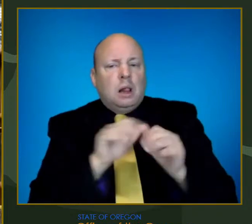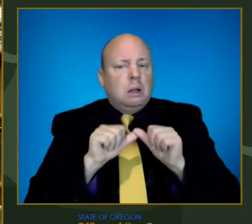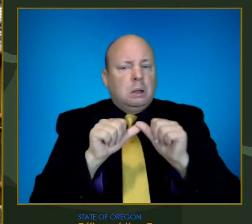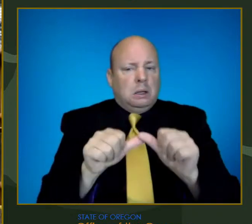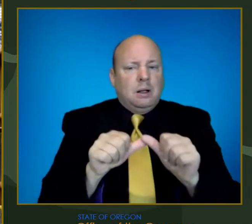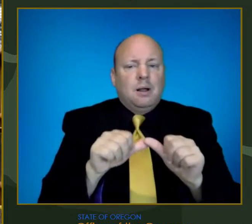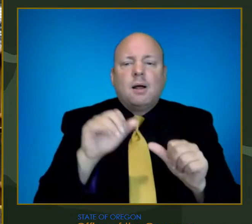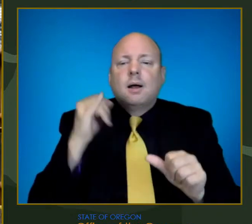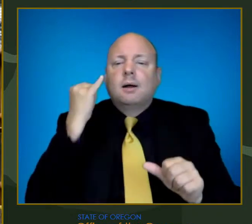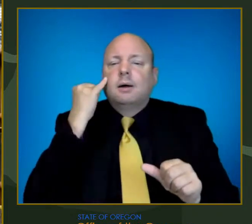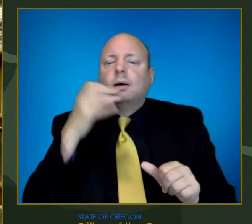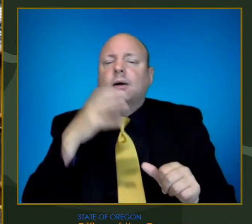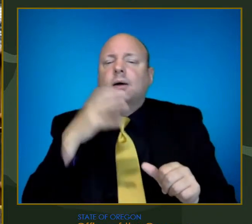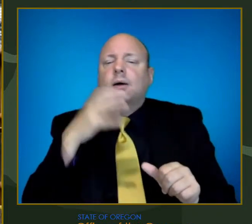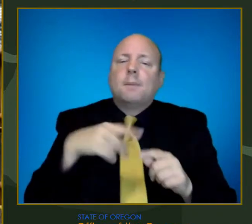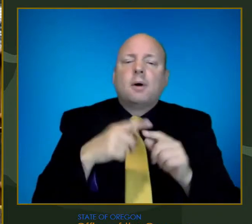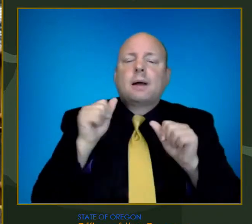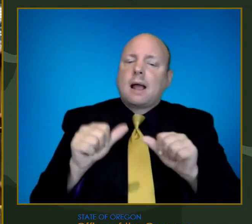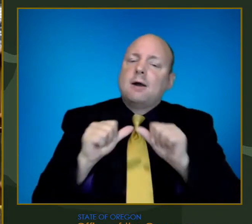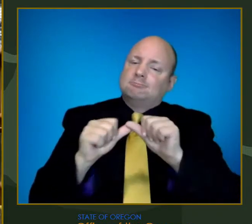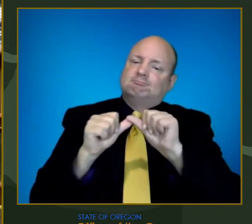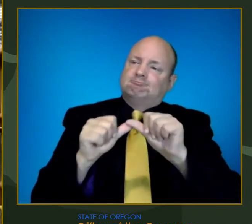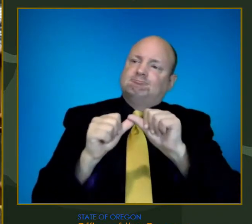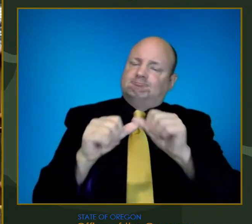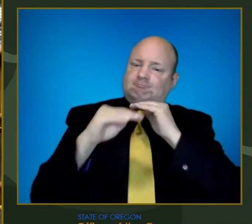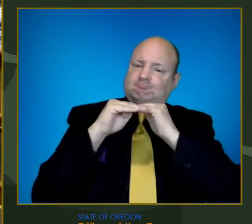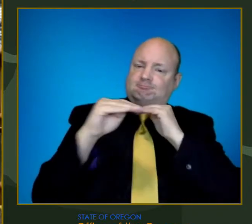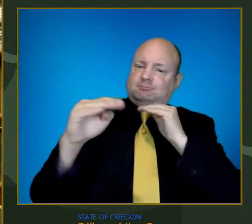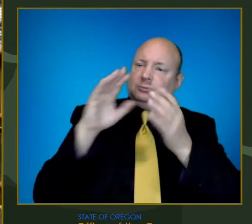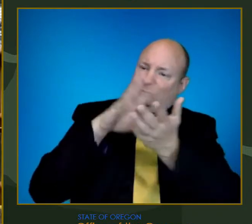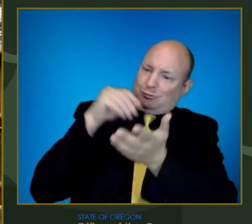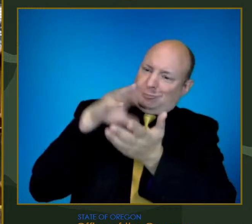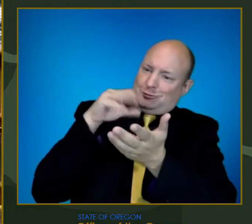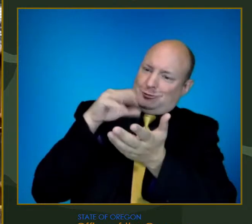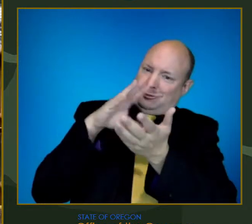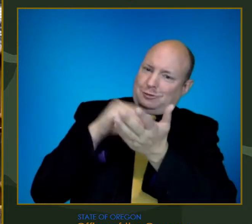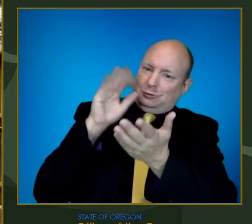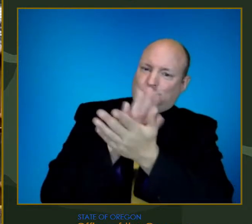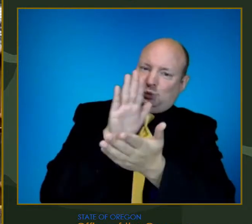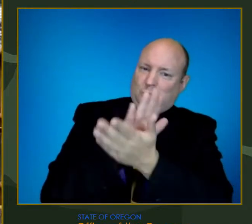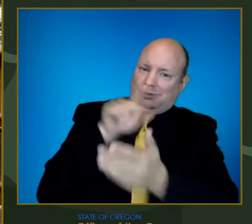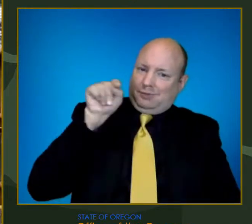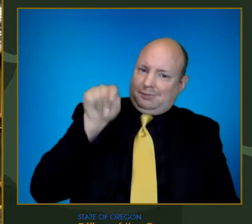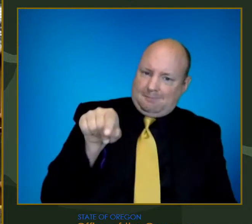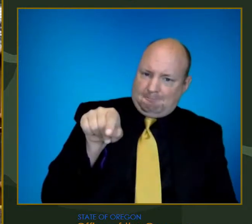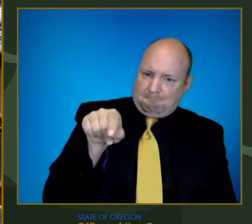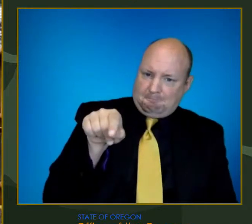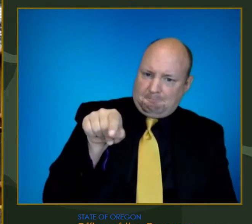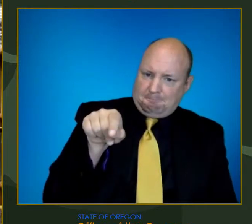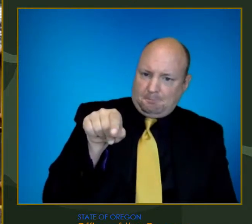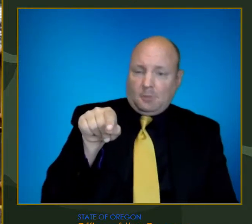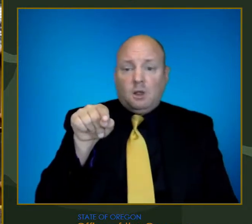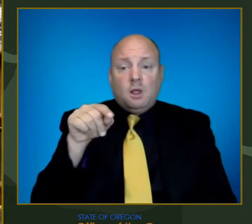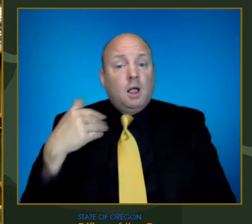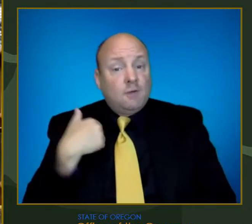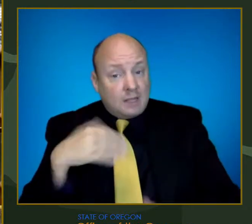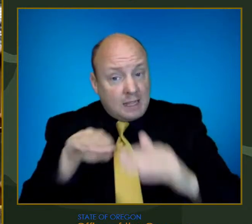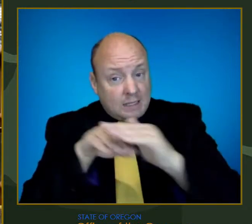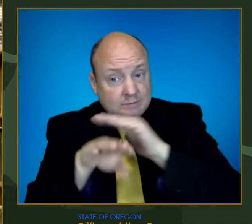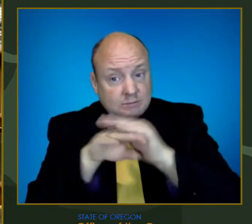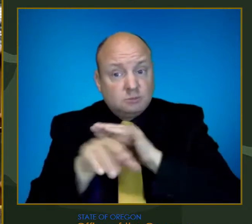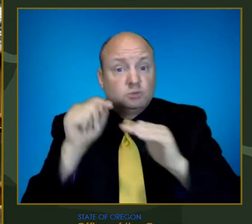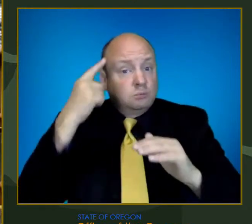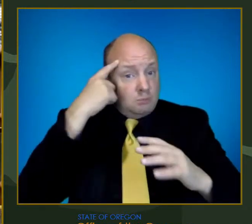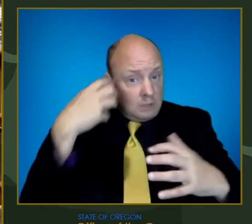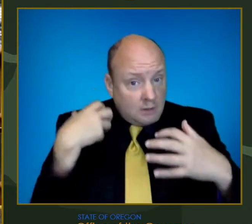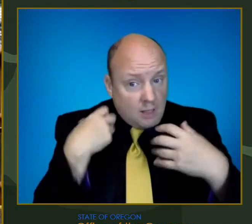in person where we know they learn best, where we know that they have access to mental health and well-being supports, where that we know that they have